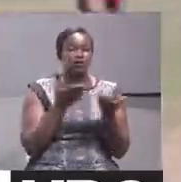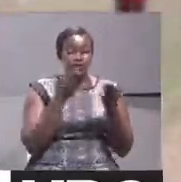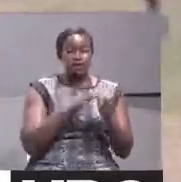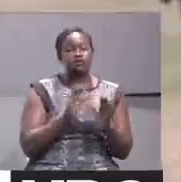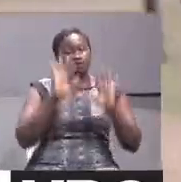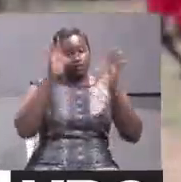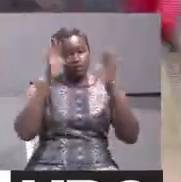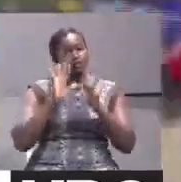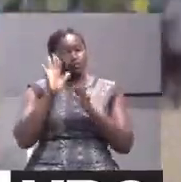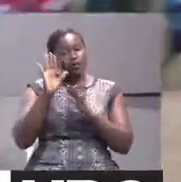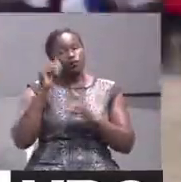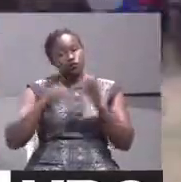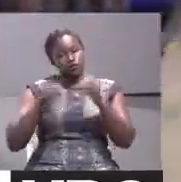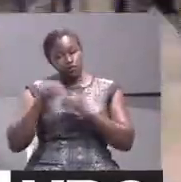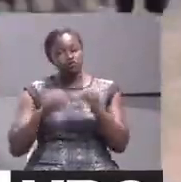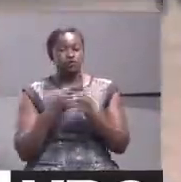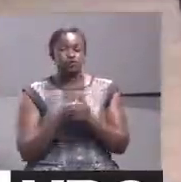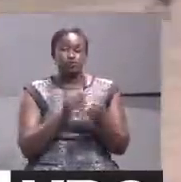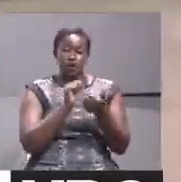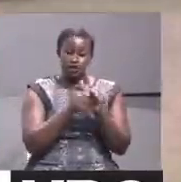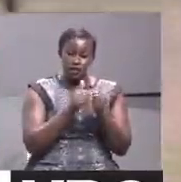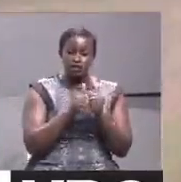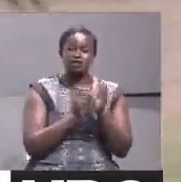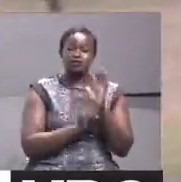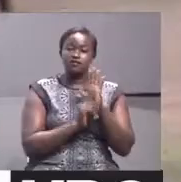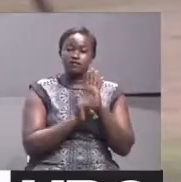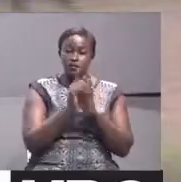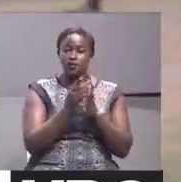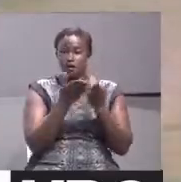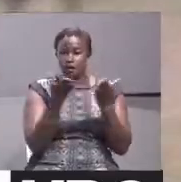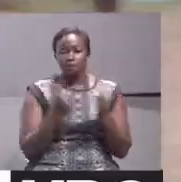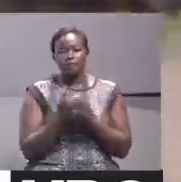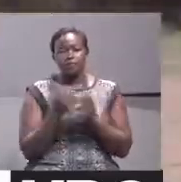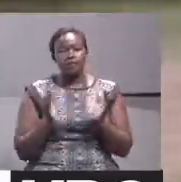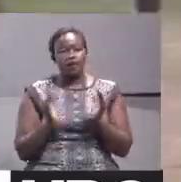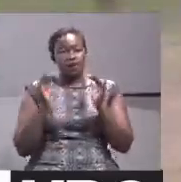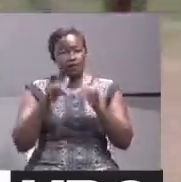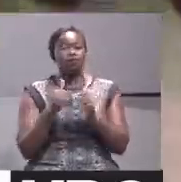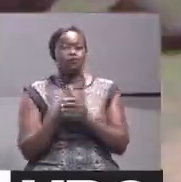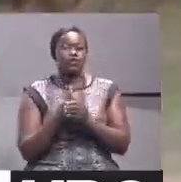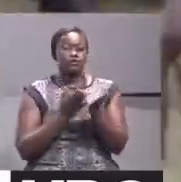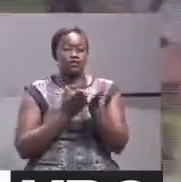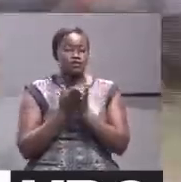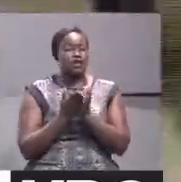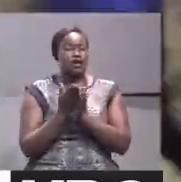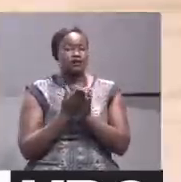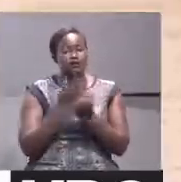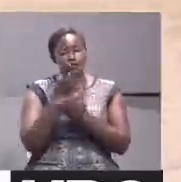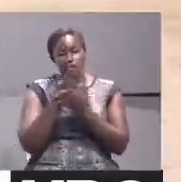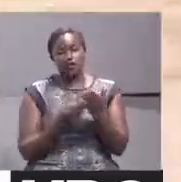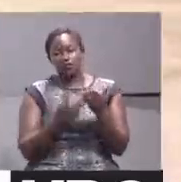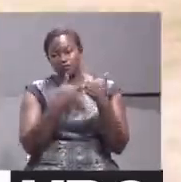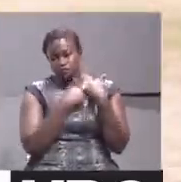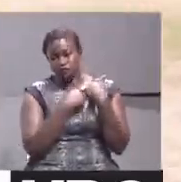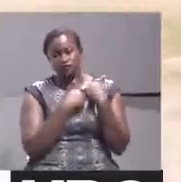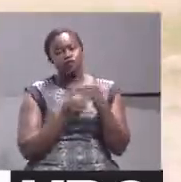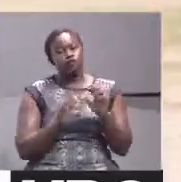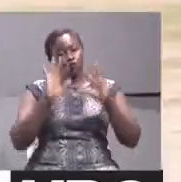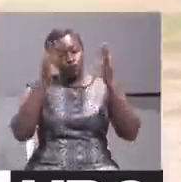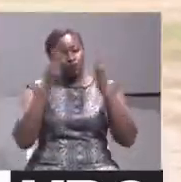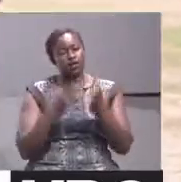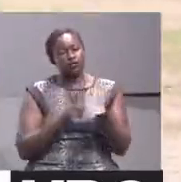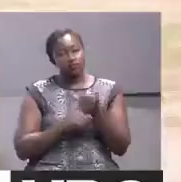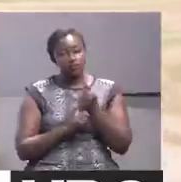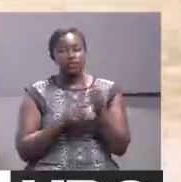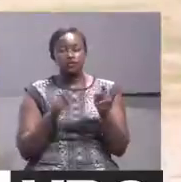his contributions to athletics development. The event serves a dual purpose: to commemorate Omeda's achievements and